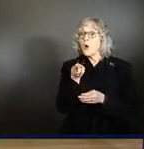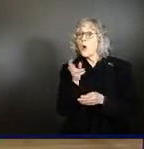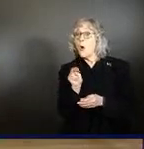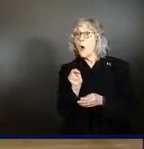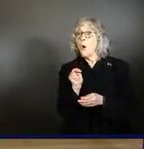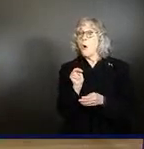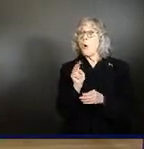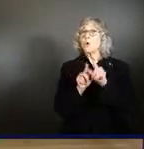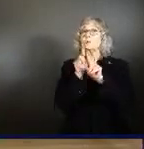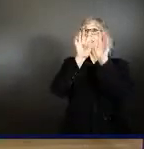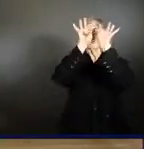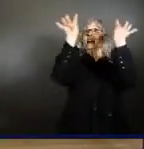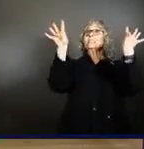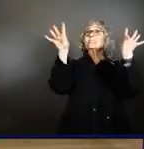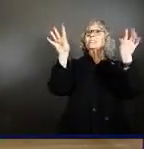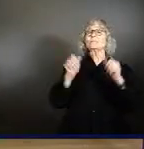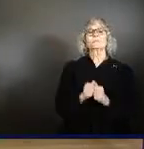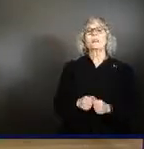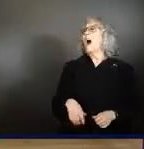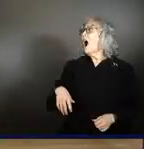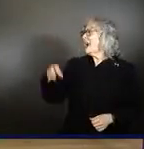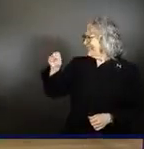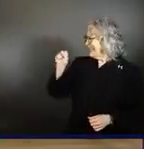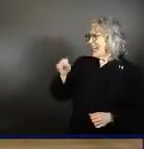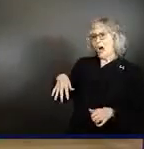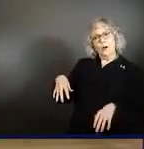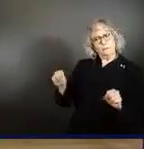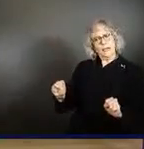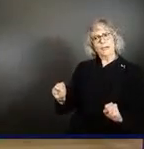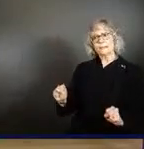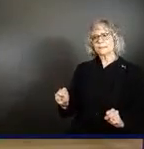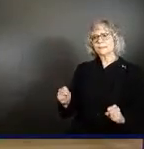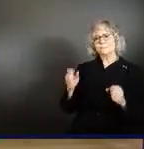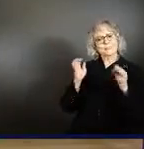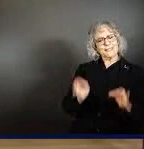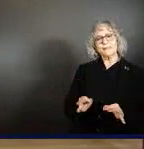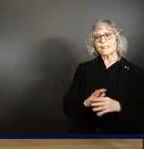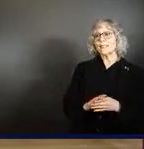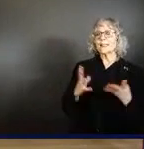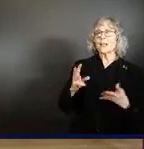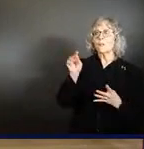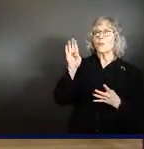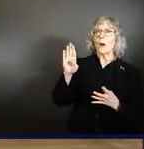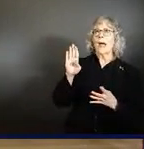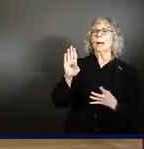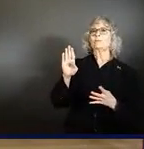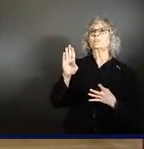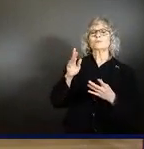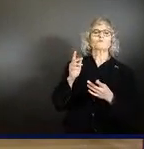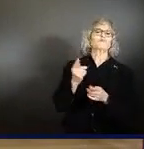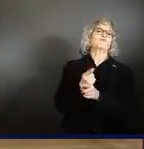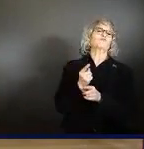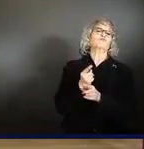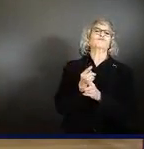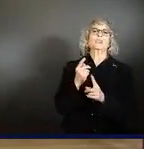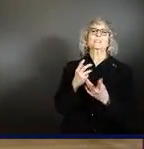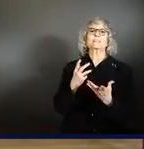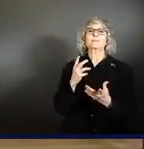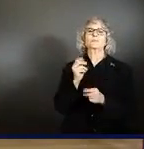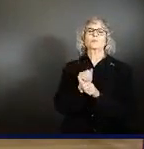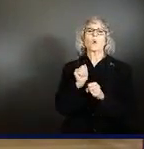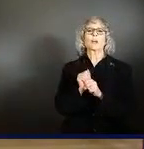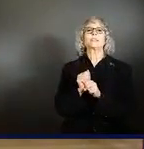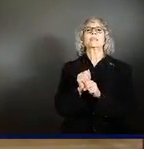Yes, definitely. Well, a lot of Webb's bread and butter is distant galaxies outside our own Milky